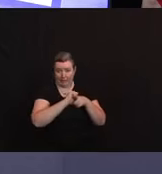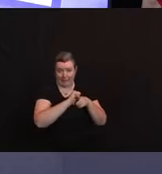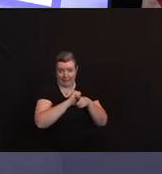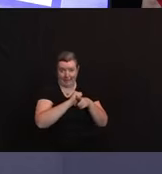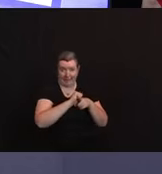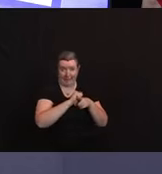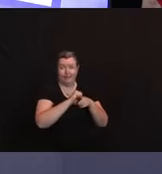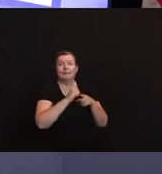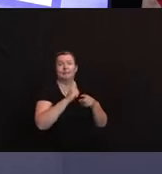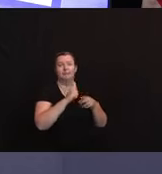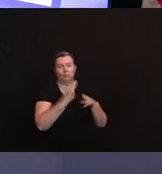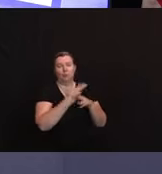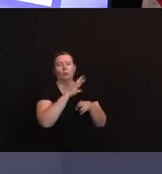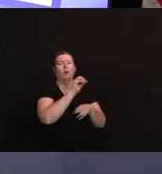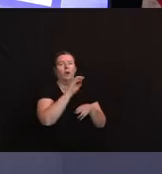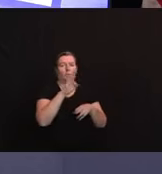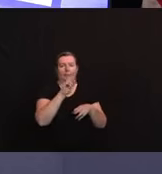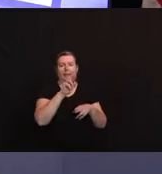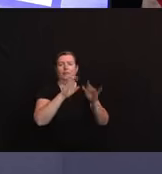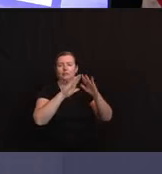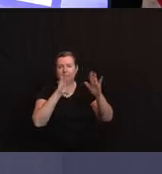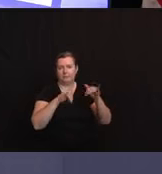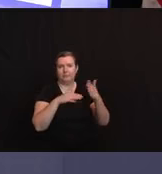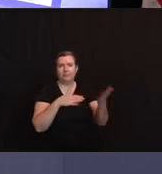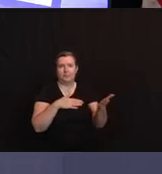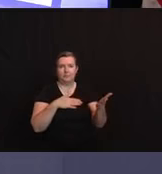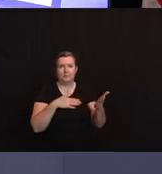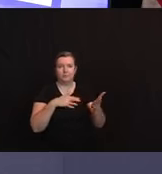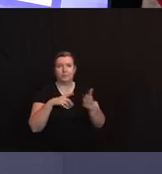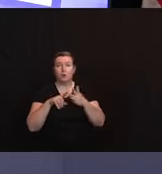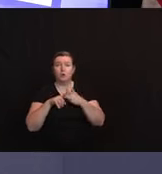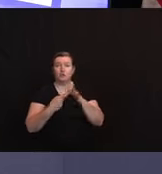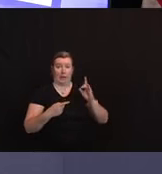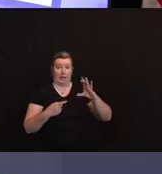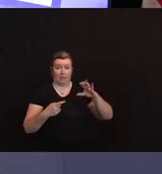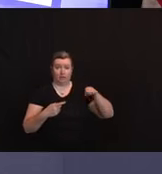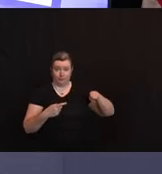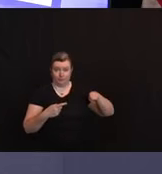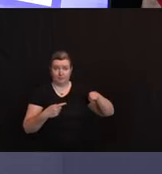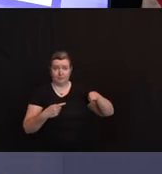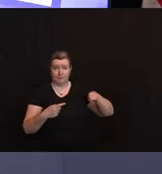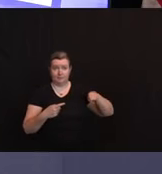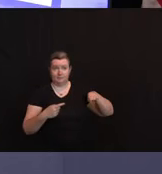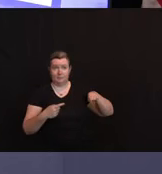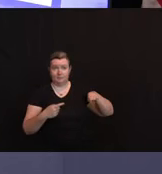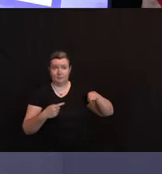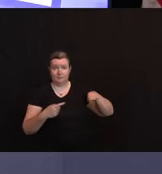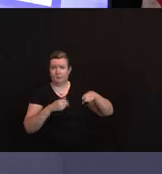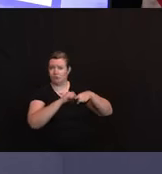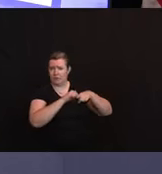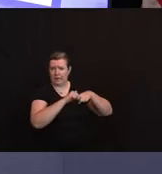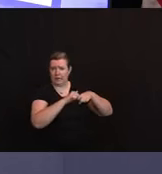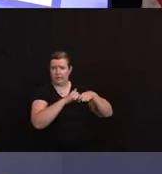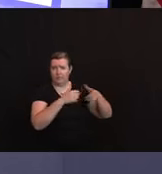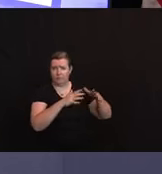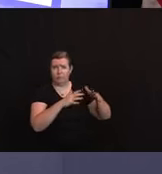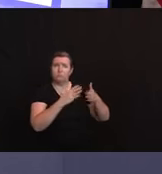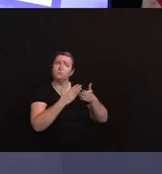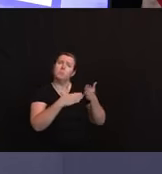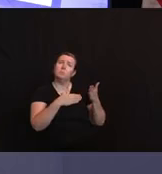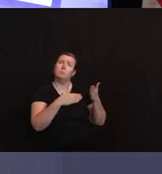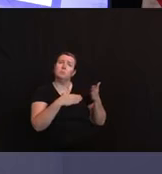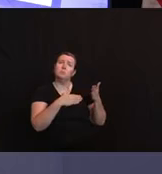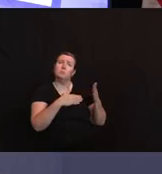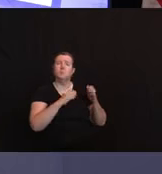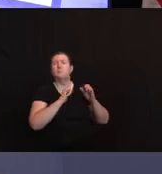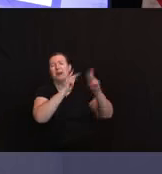the original 800, but some of the original 800 have gone back to school,